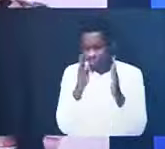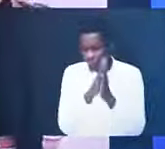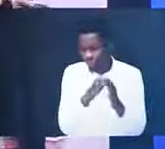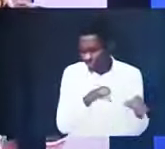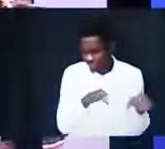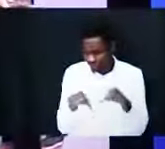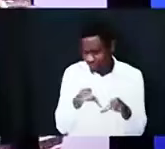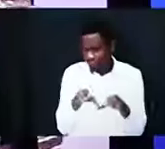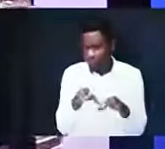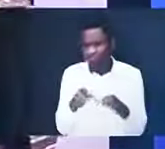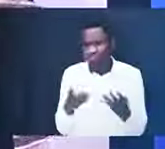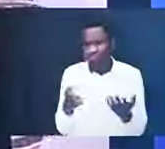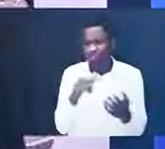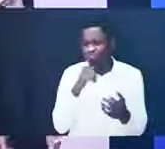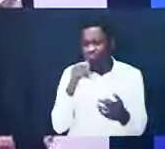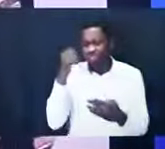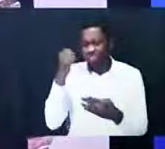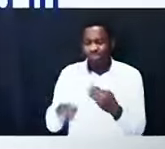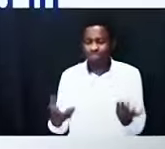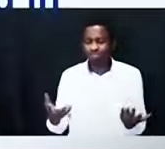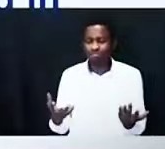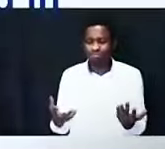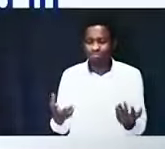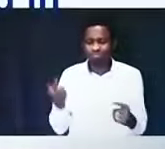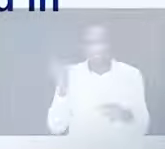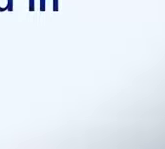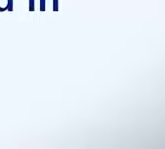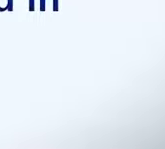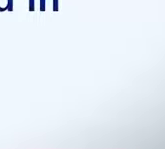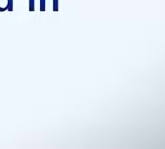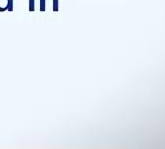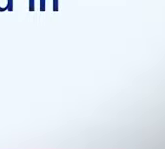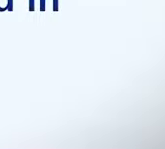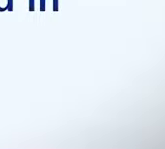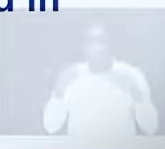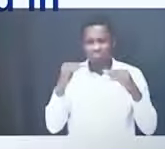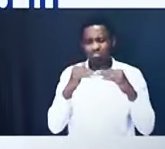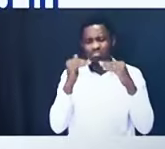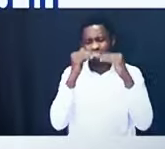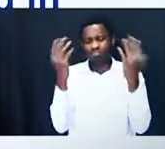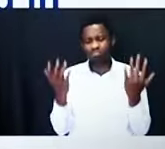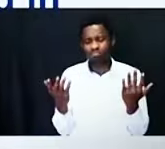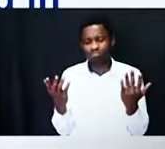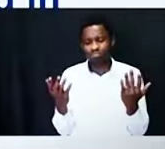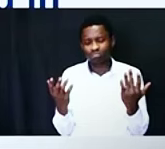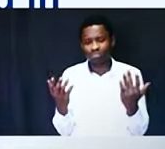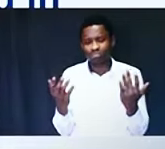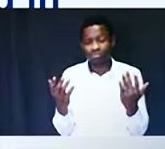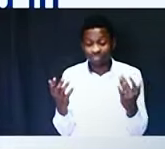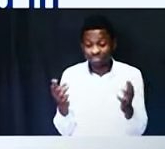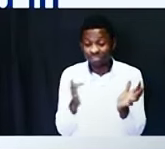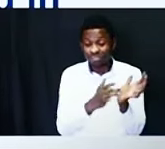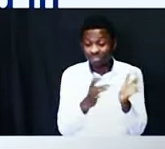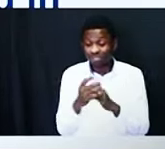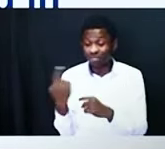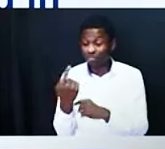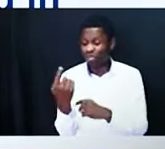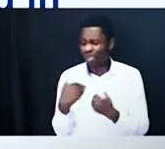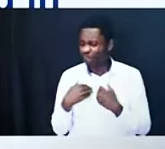is boundless, immeasurable. The only person that the Bible said had full of it was Jesus.